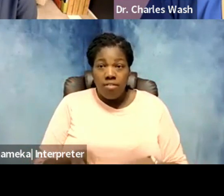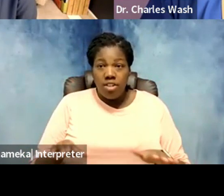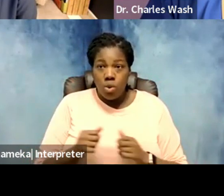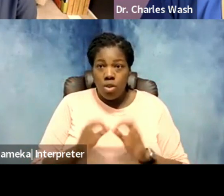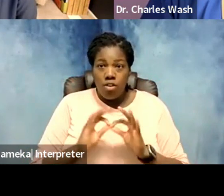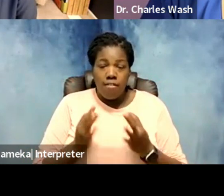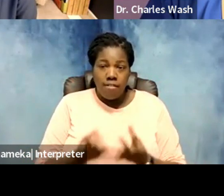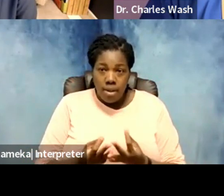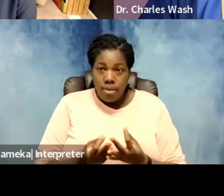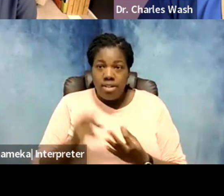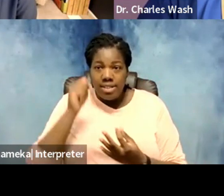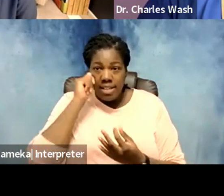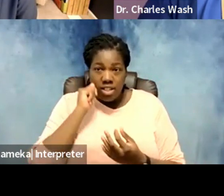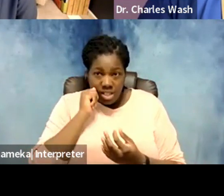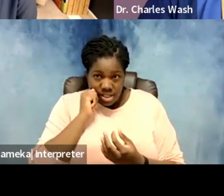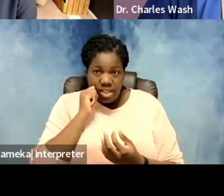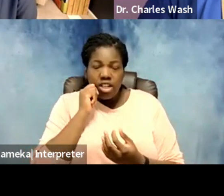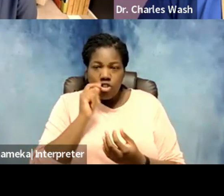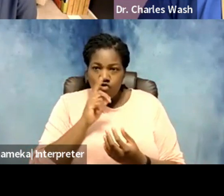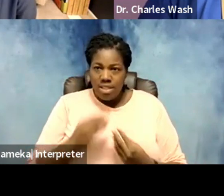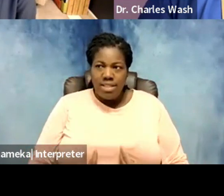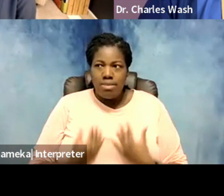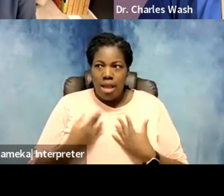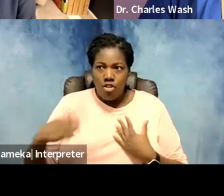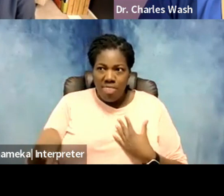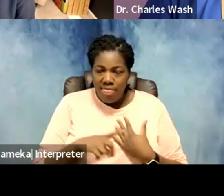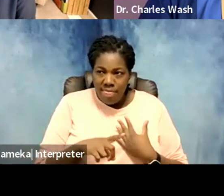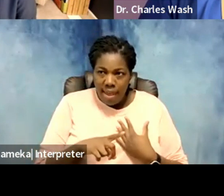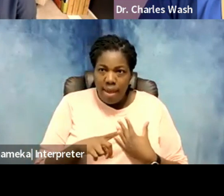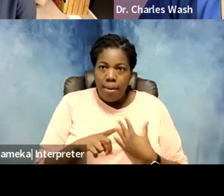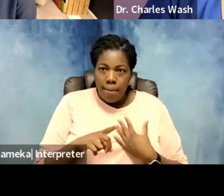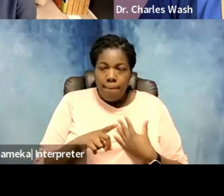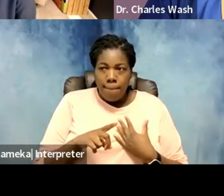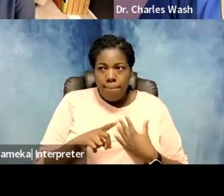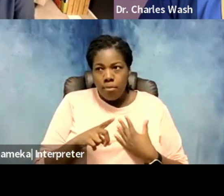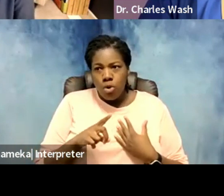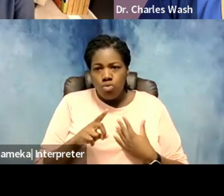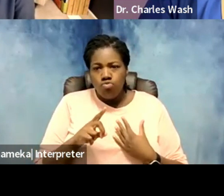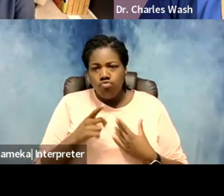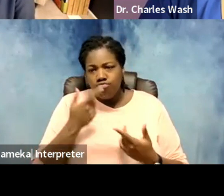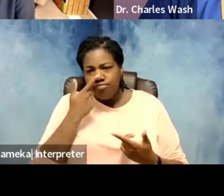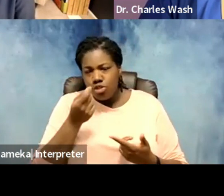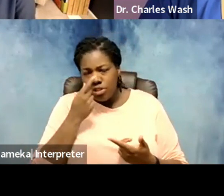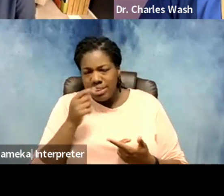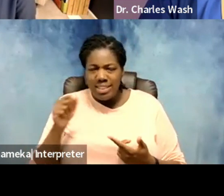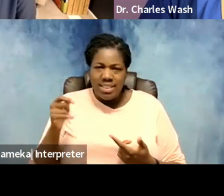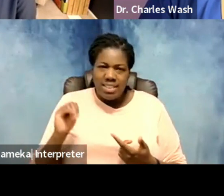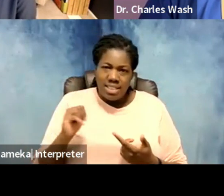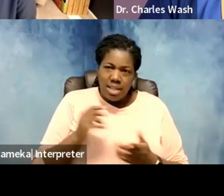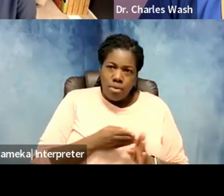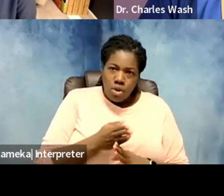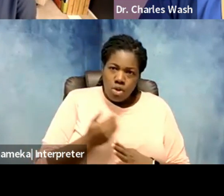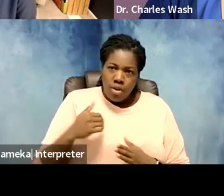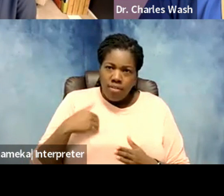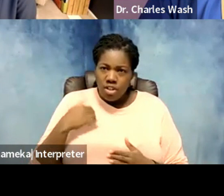our families and our teenagers and really inspiring them to look at STEM related careers. And I know you've even had youth